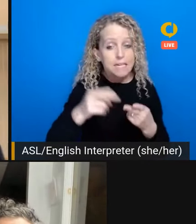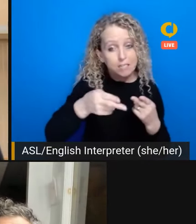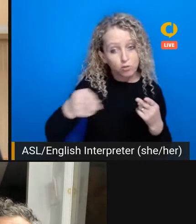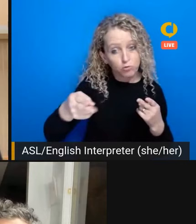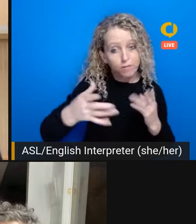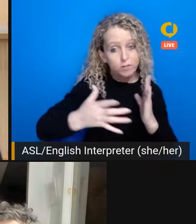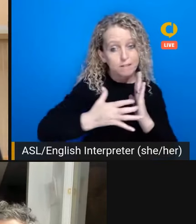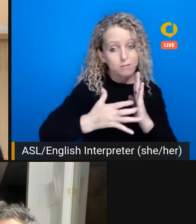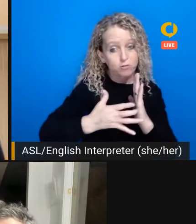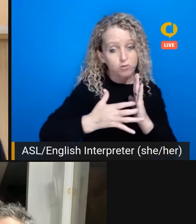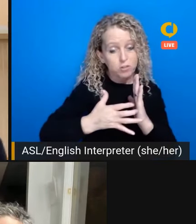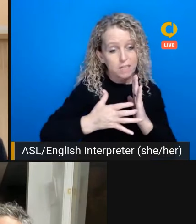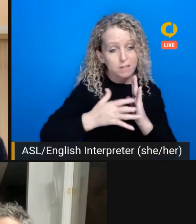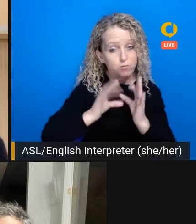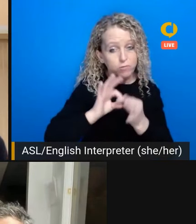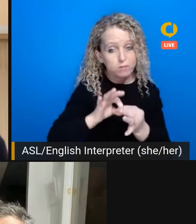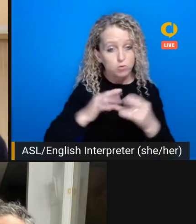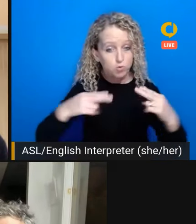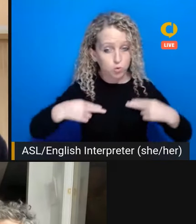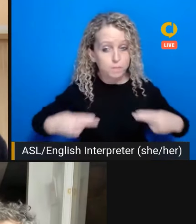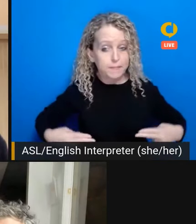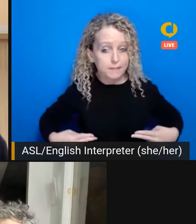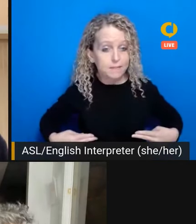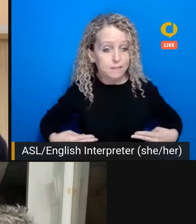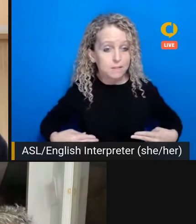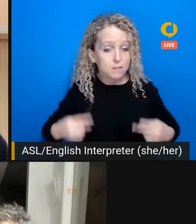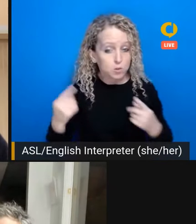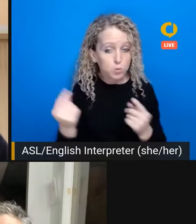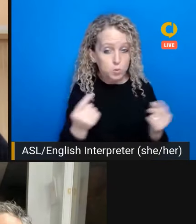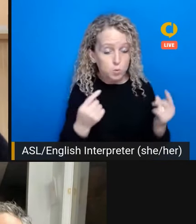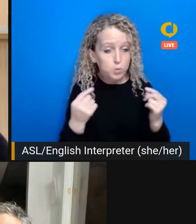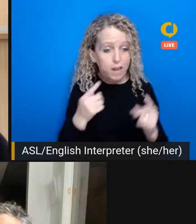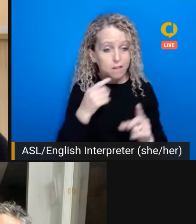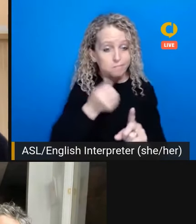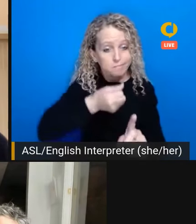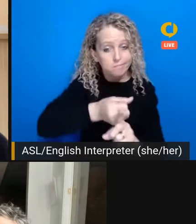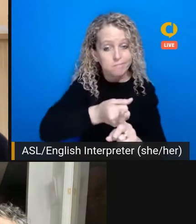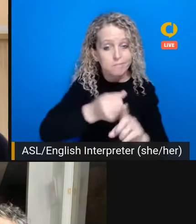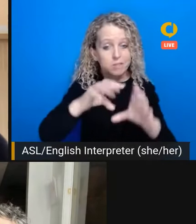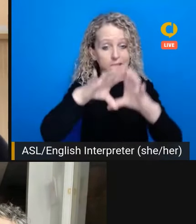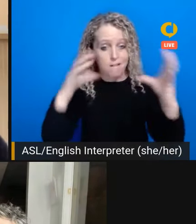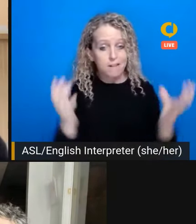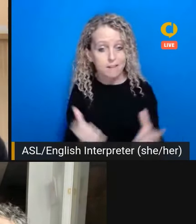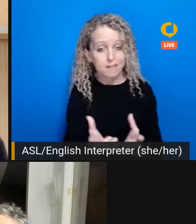human endeavor that has societal impact.